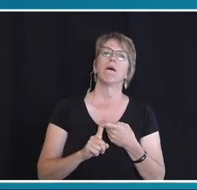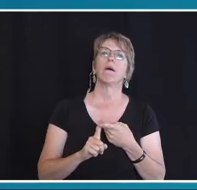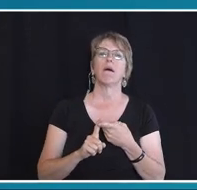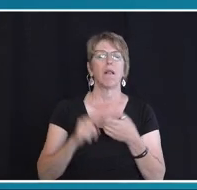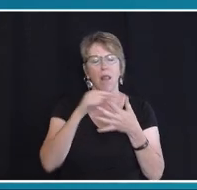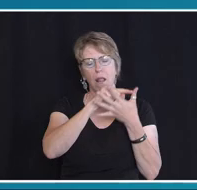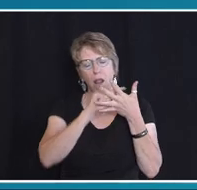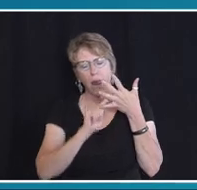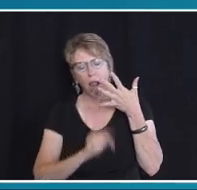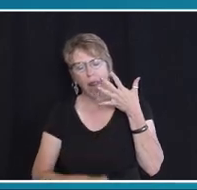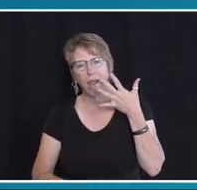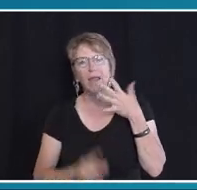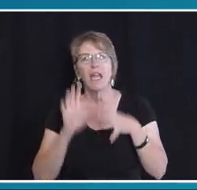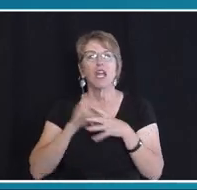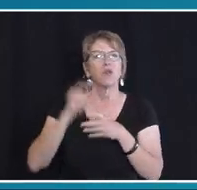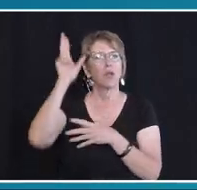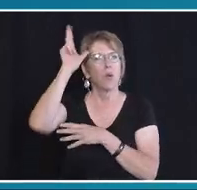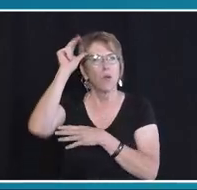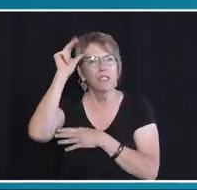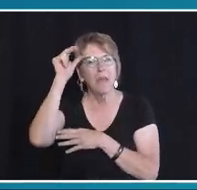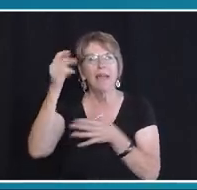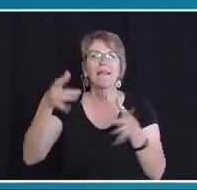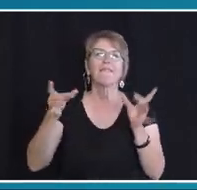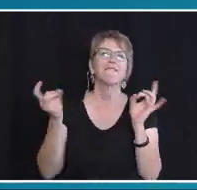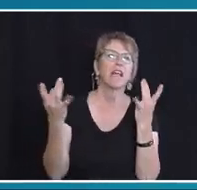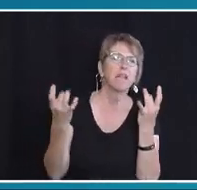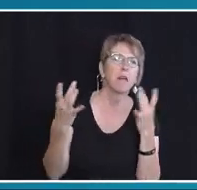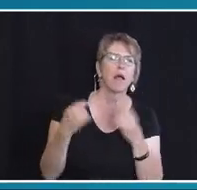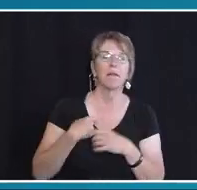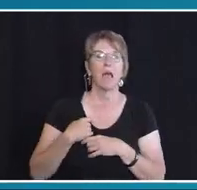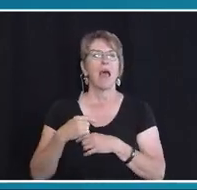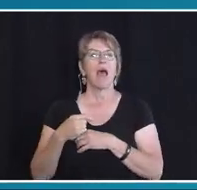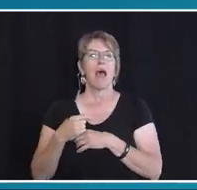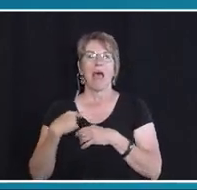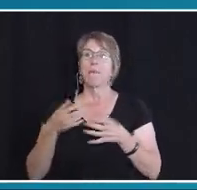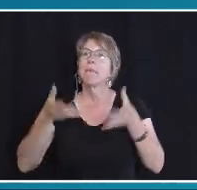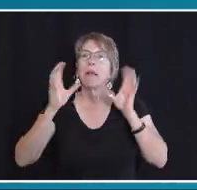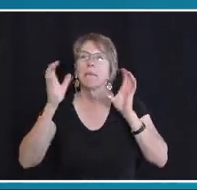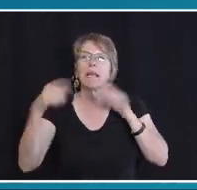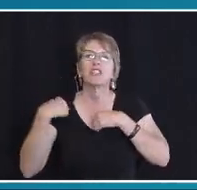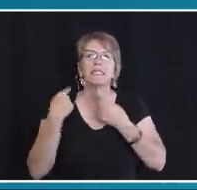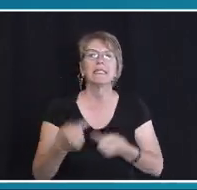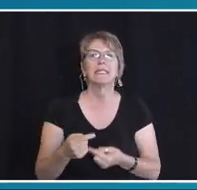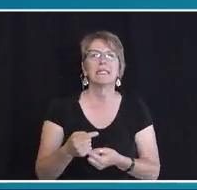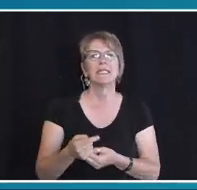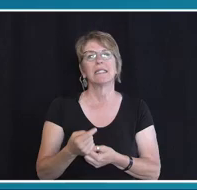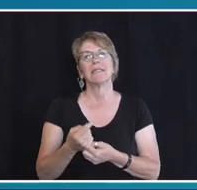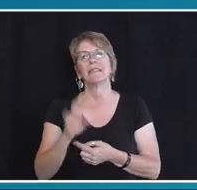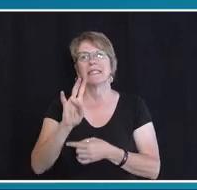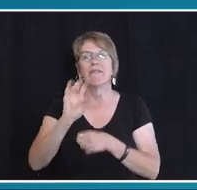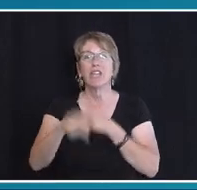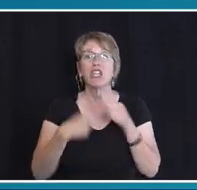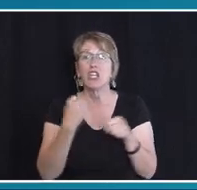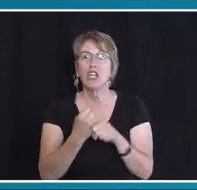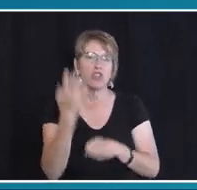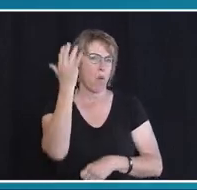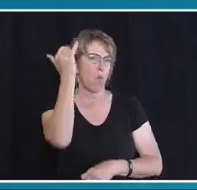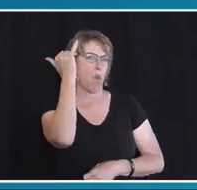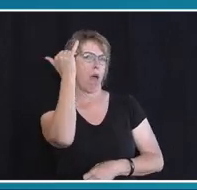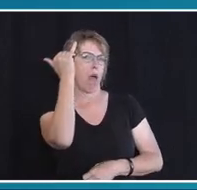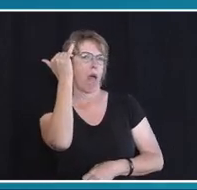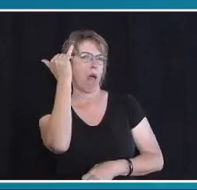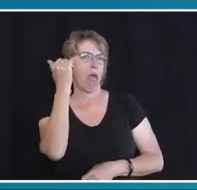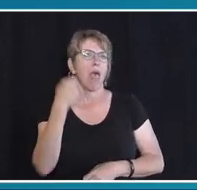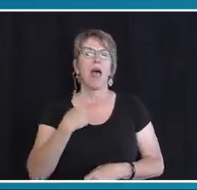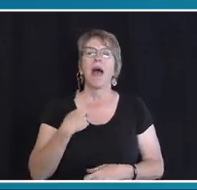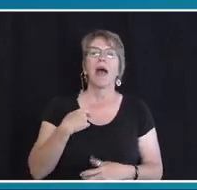horseback riding. I've been playing basketball for 7 years at Courage Kenny. I love playing basketball because I